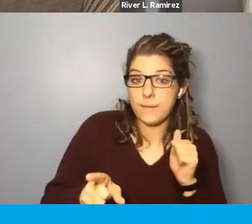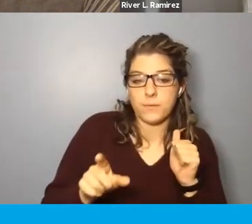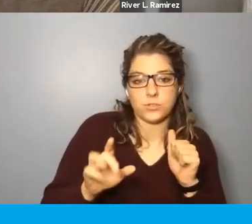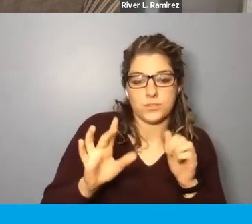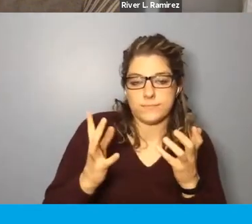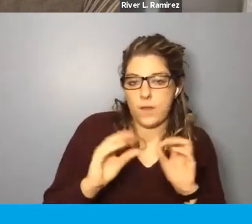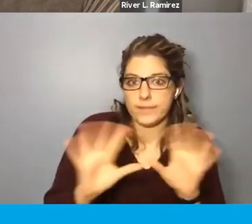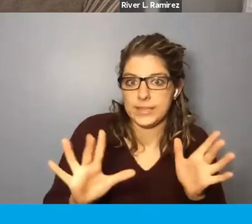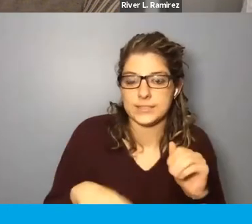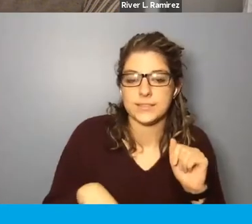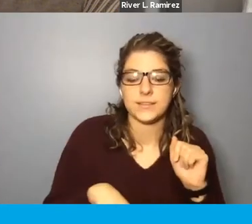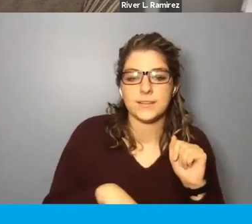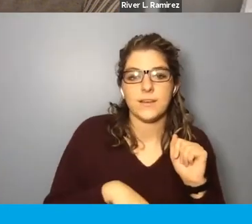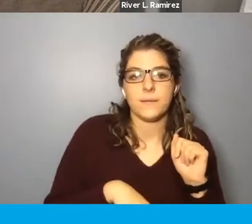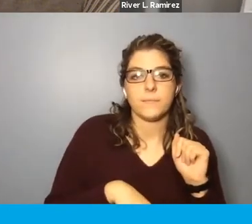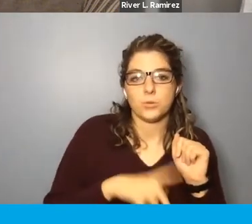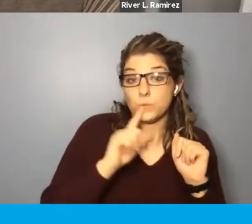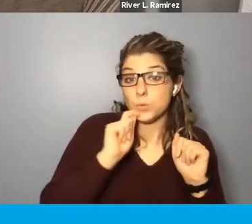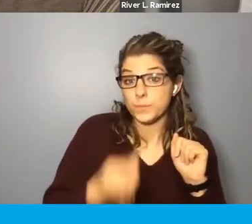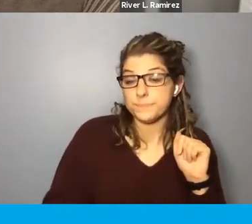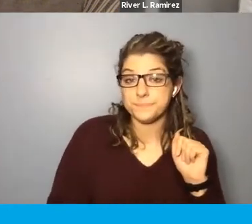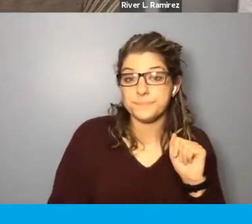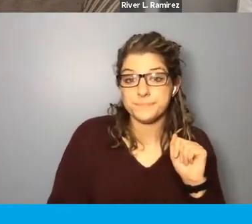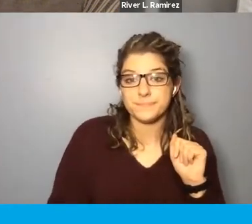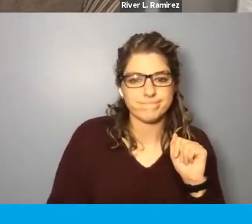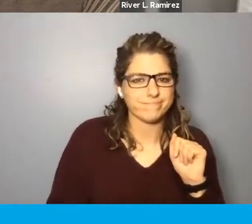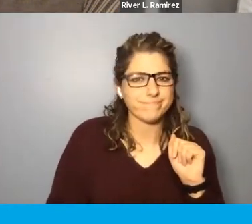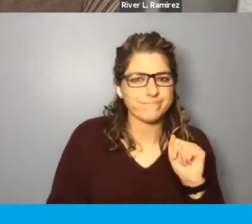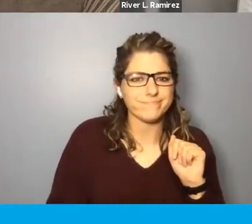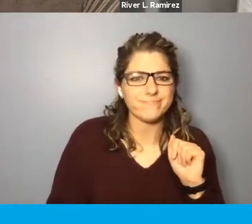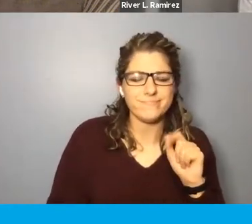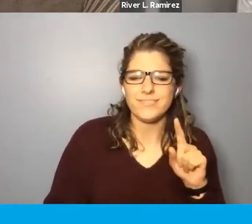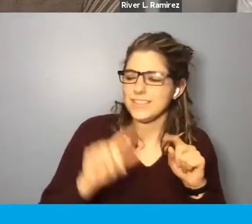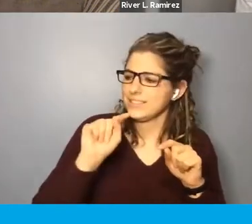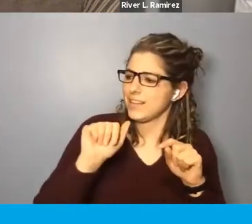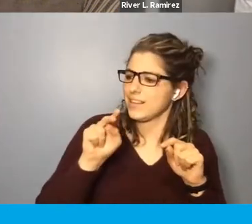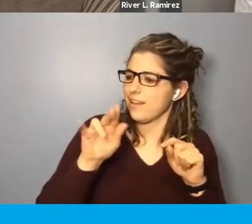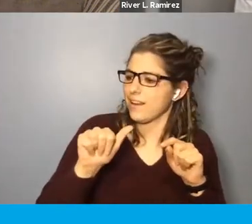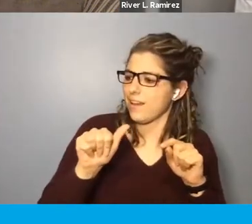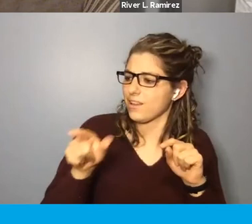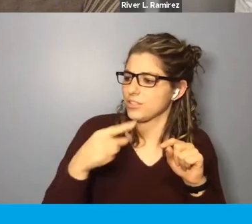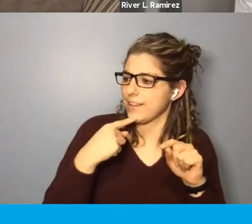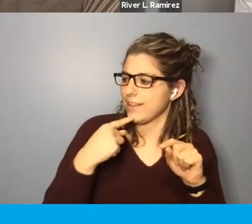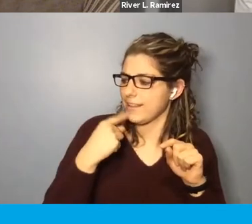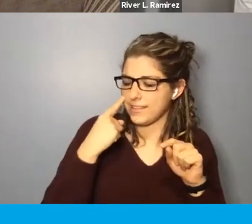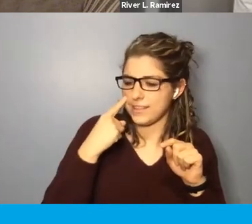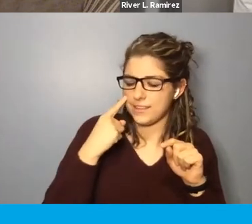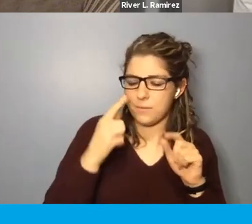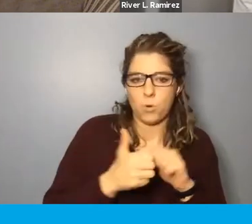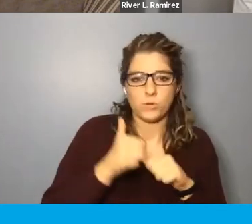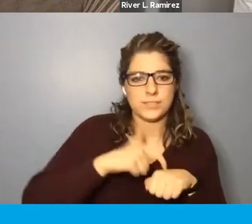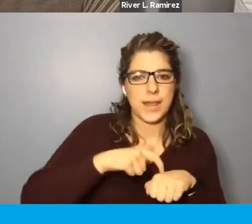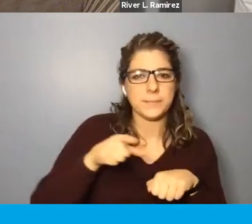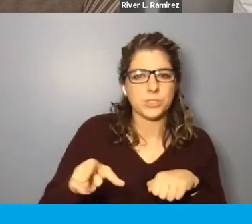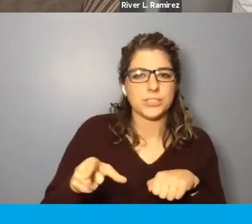given, mm-hmm. Which was really cool. Mm-hmm. Cause she was, I think she said she was like, most of the time she's